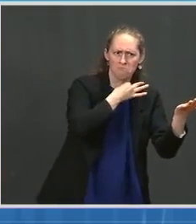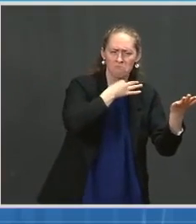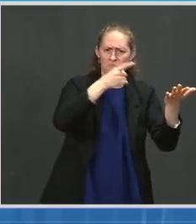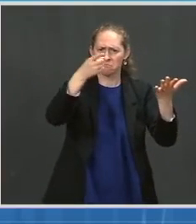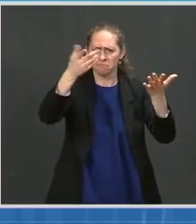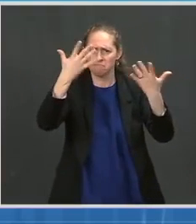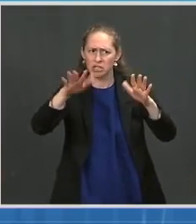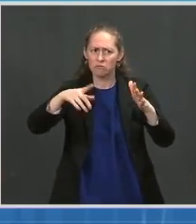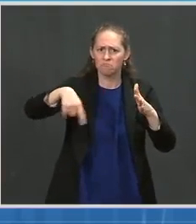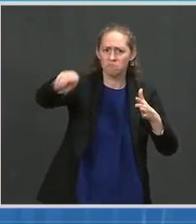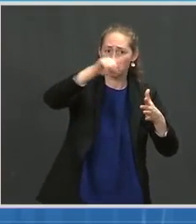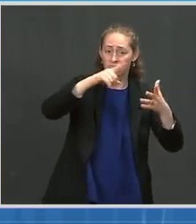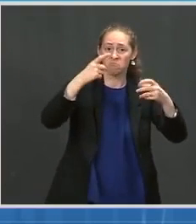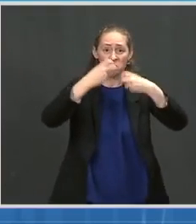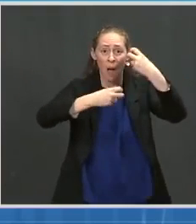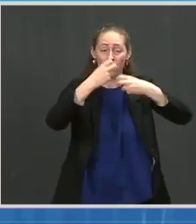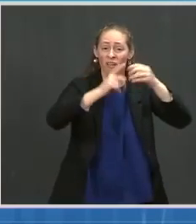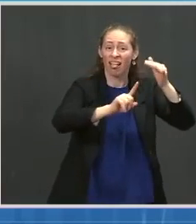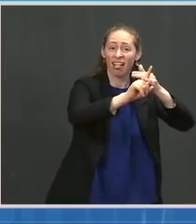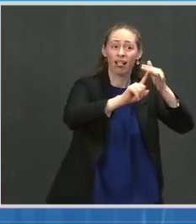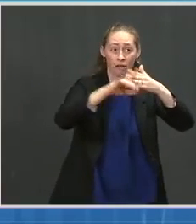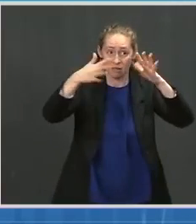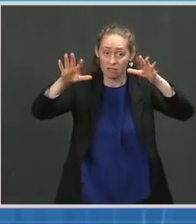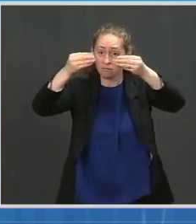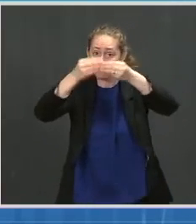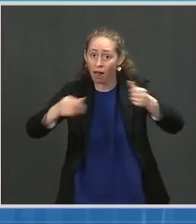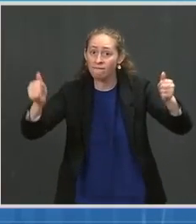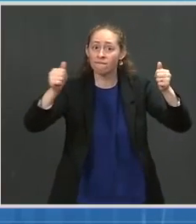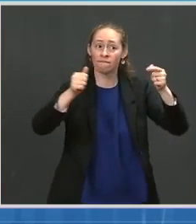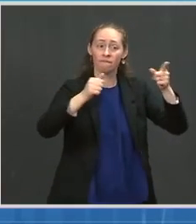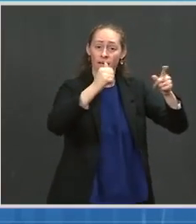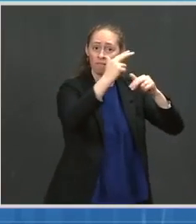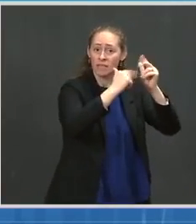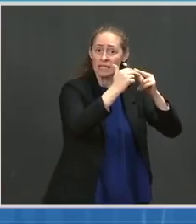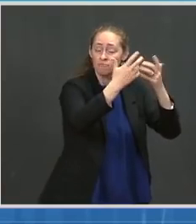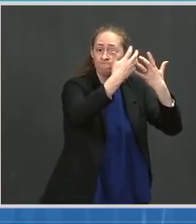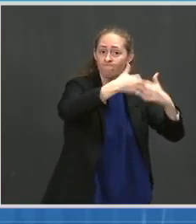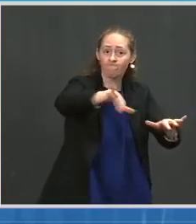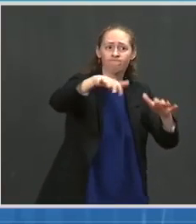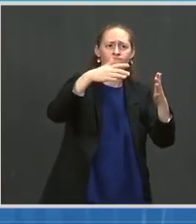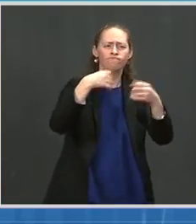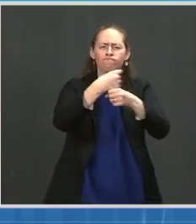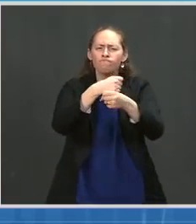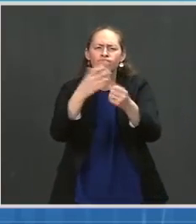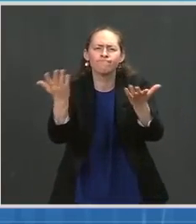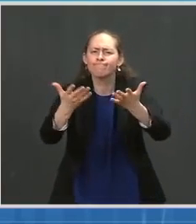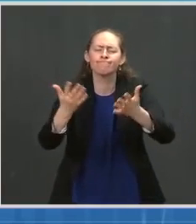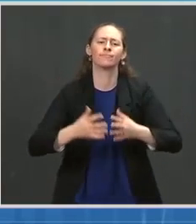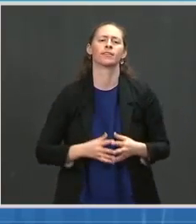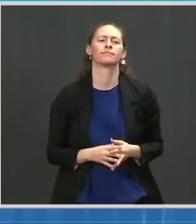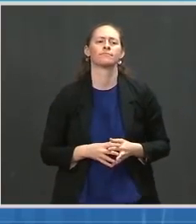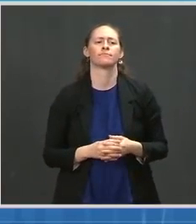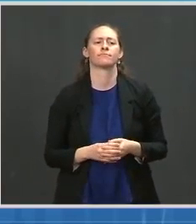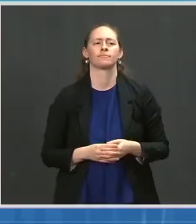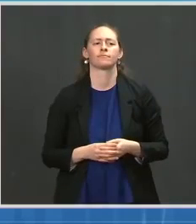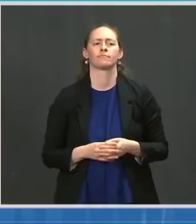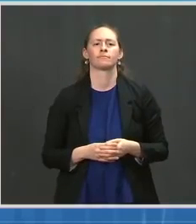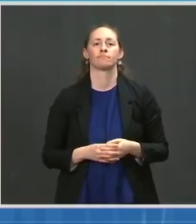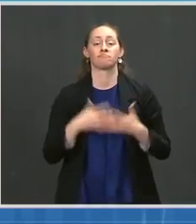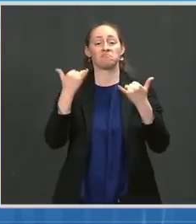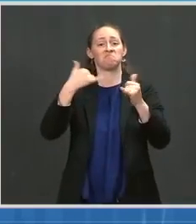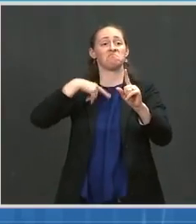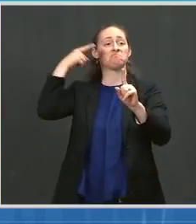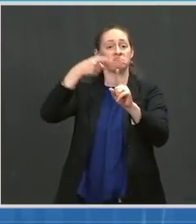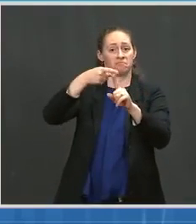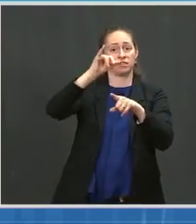on whether you will continue to loan from that accumulating stockpile? Thank you. So first on J&J, J&J is working